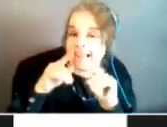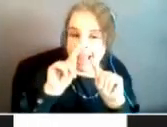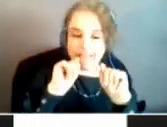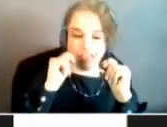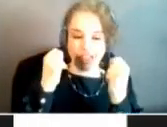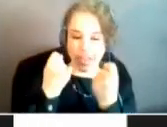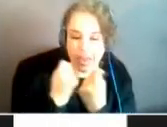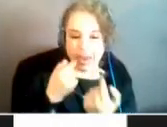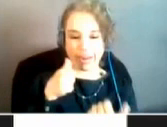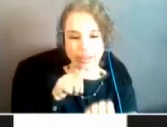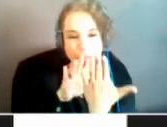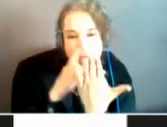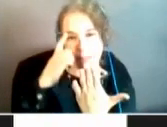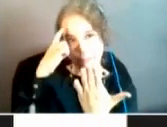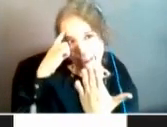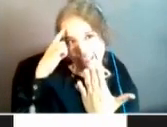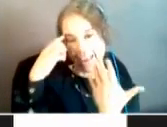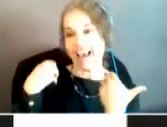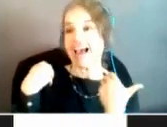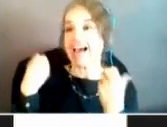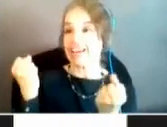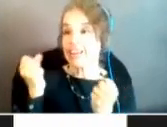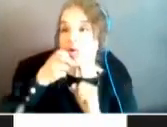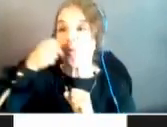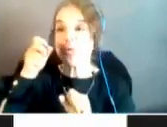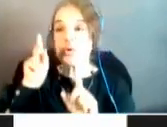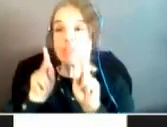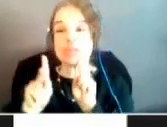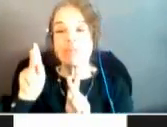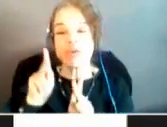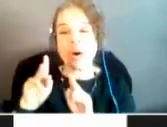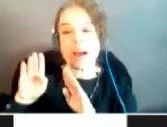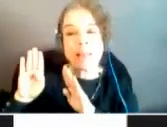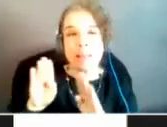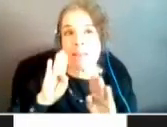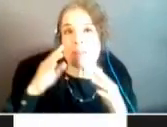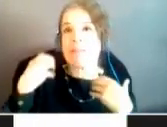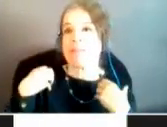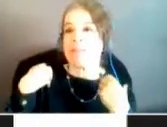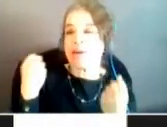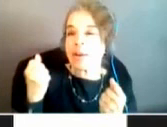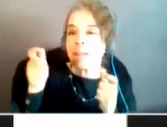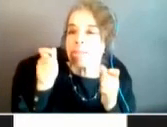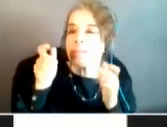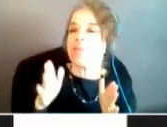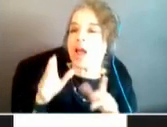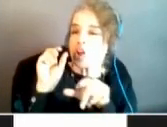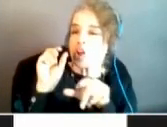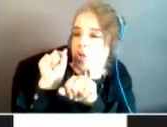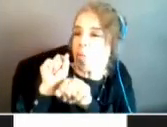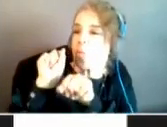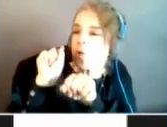team-based approach to mental health care when it comes to older people. A behavioral health care manager can work with